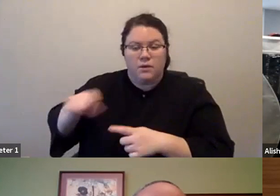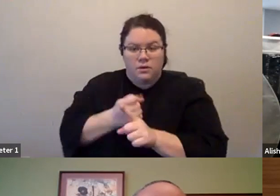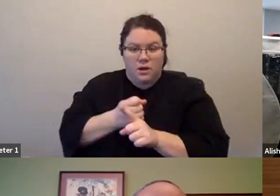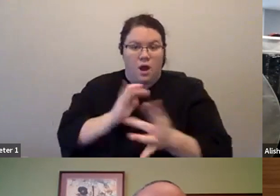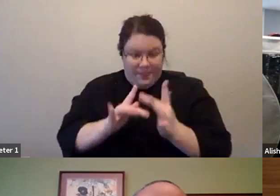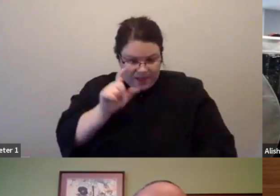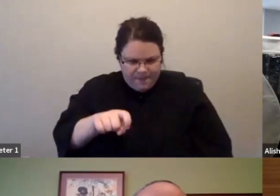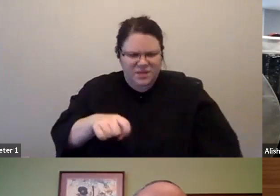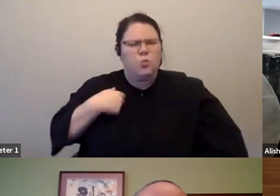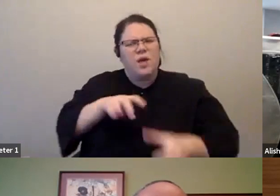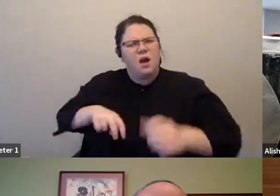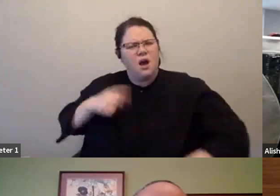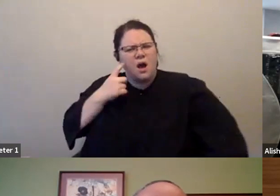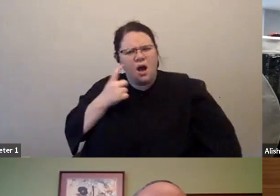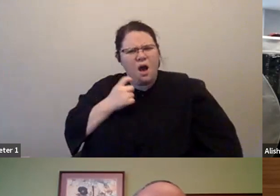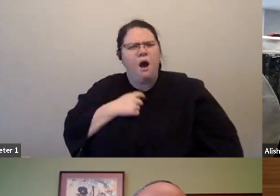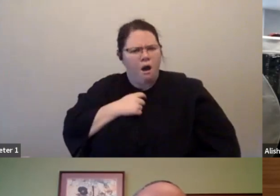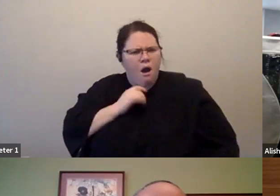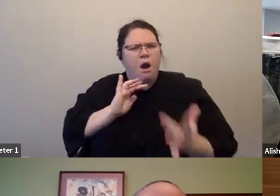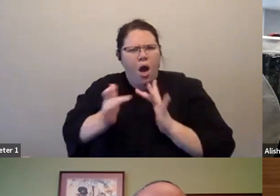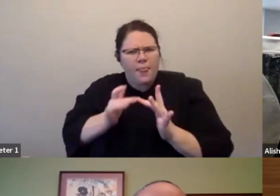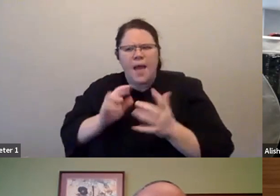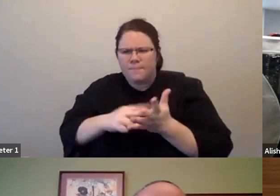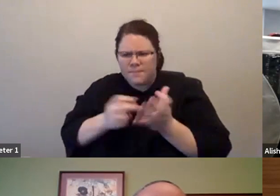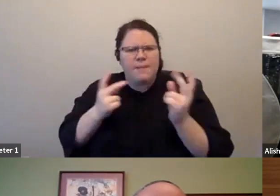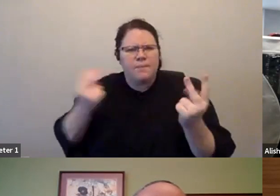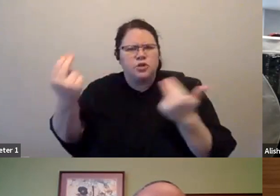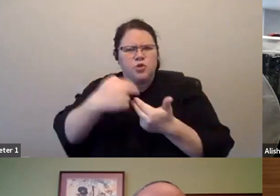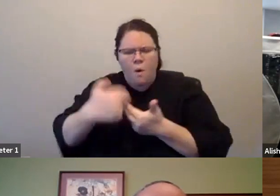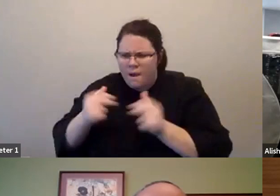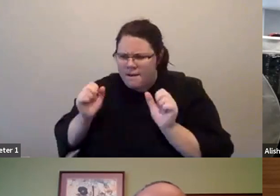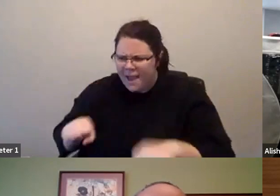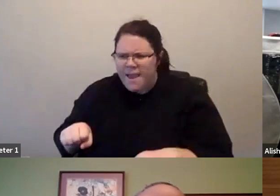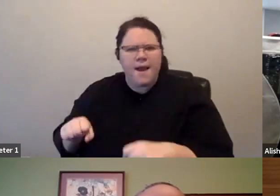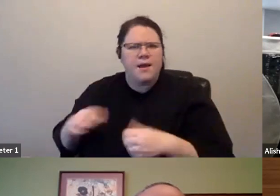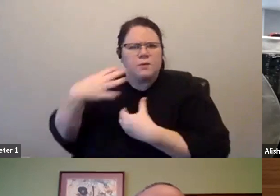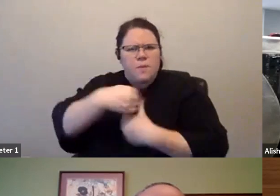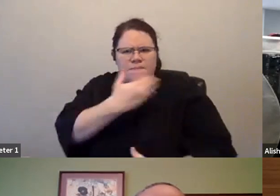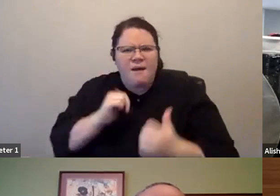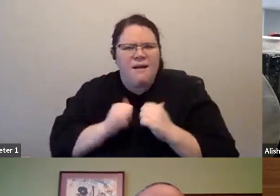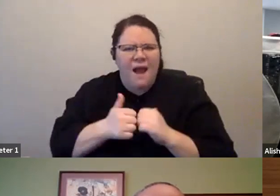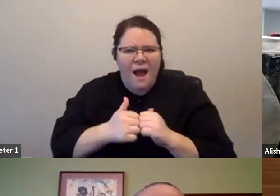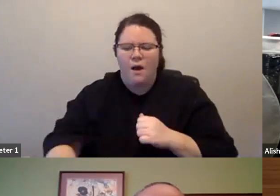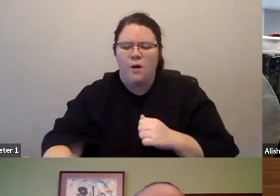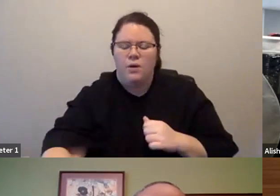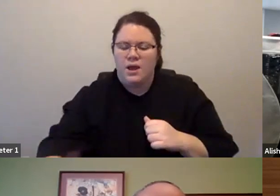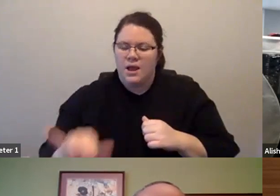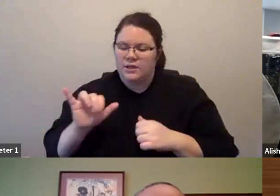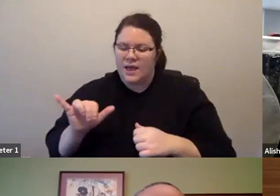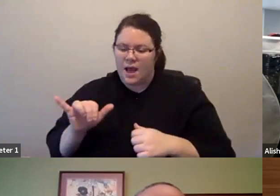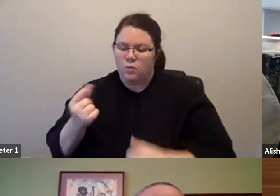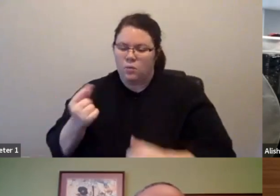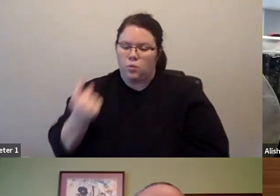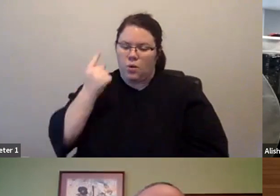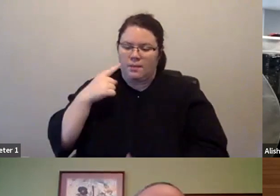like, who else can we extend this to? How can we be even more inclusive? And so I do think that was at least one good thing